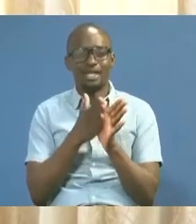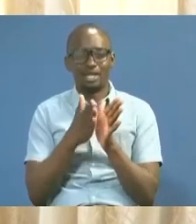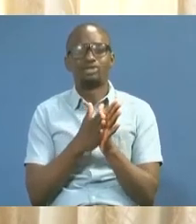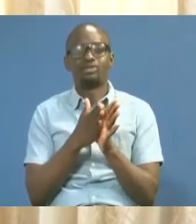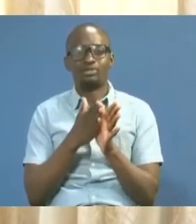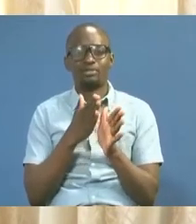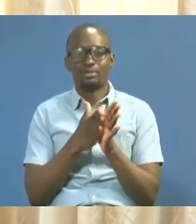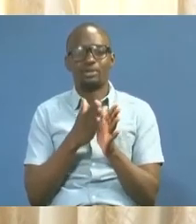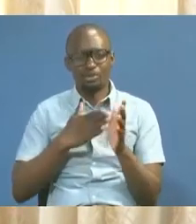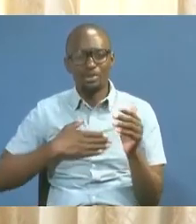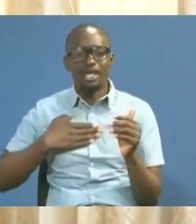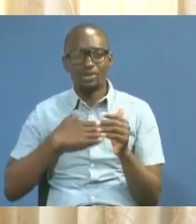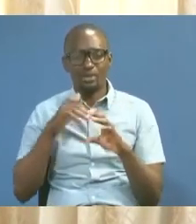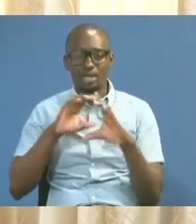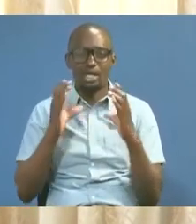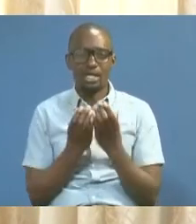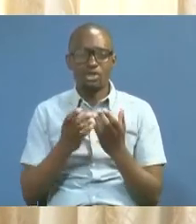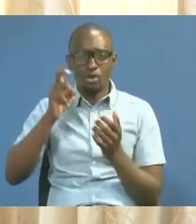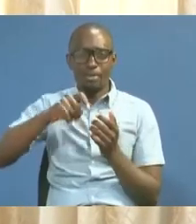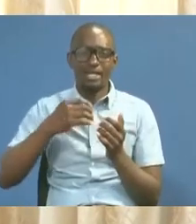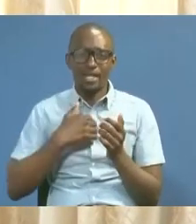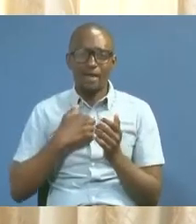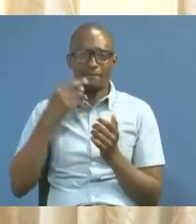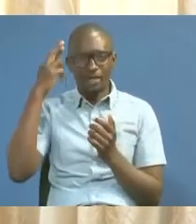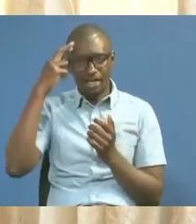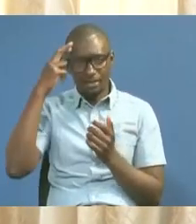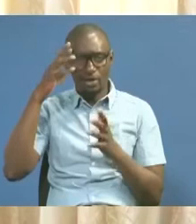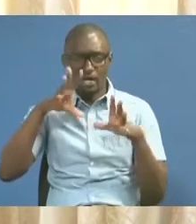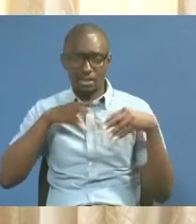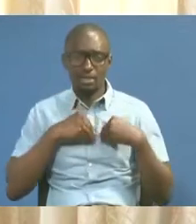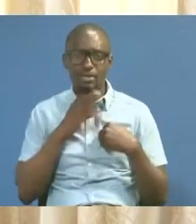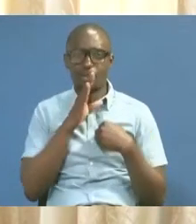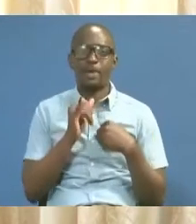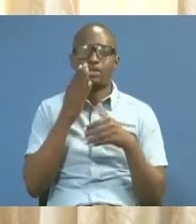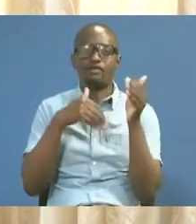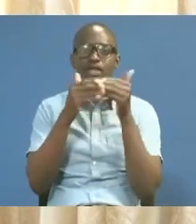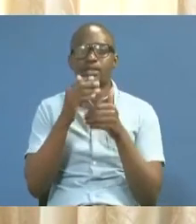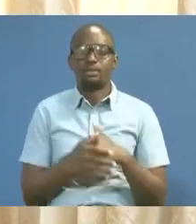It must be a reason that is accepted by the university.